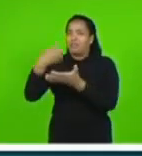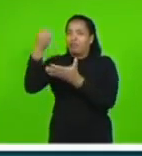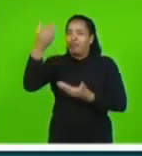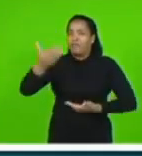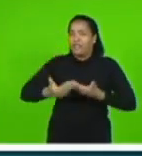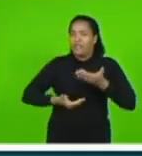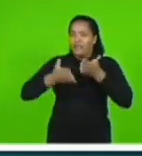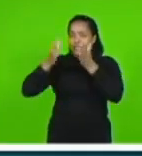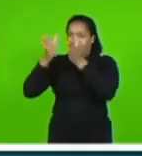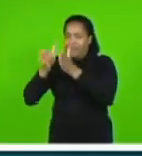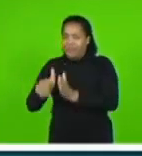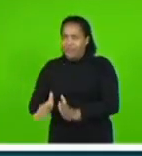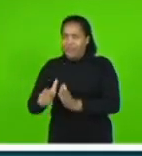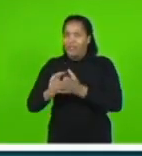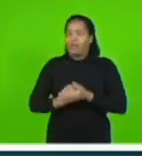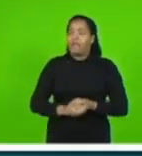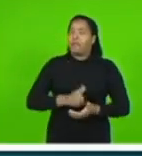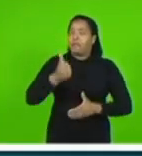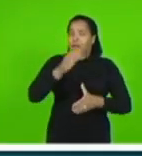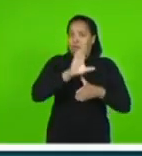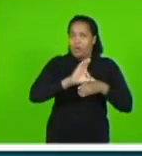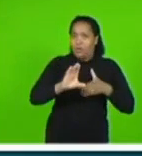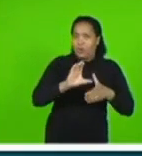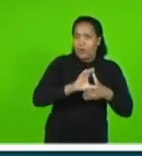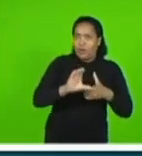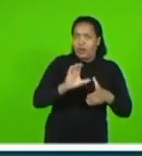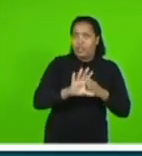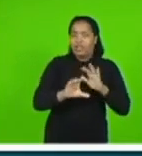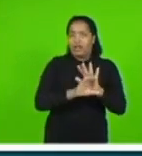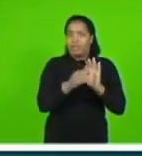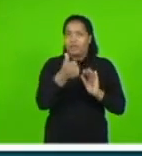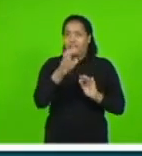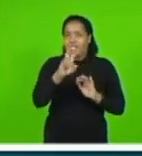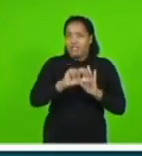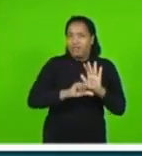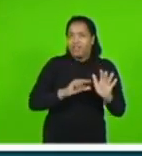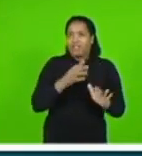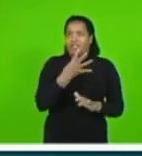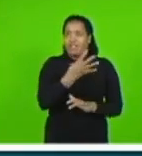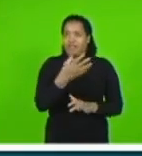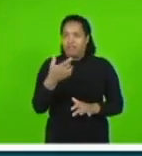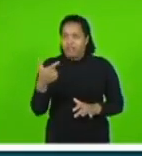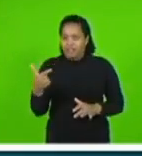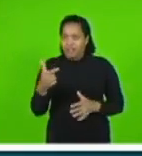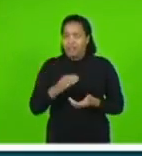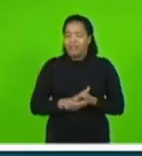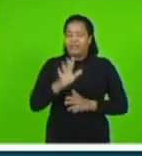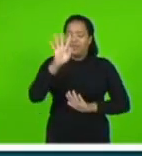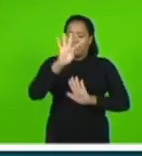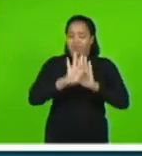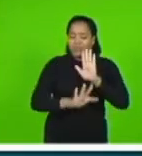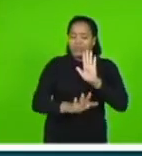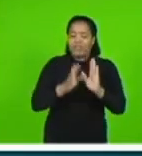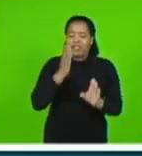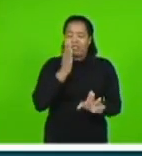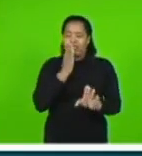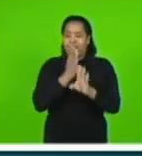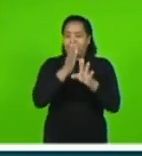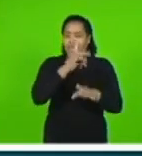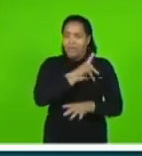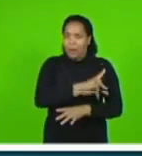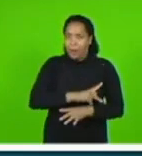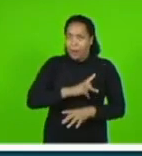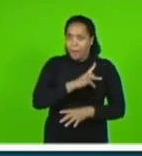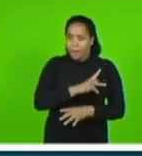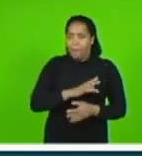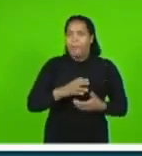1 Corinthians 15:42, in what way will the church be taken? In what way will the rapture be for the